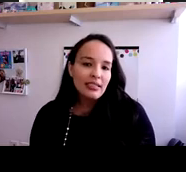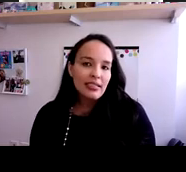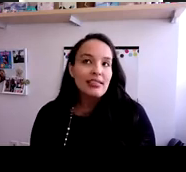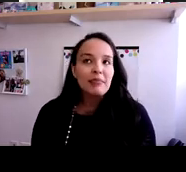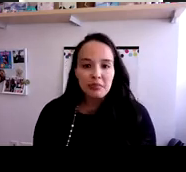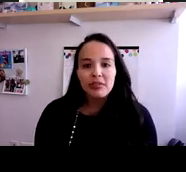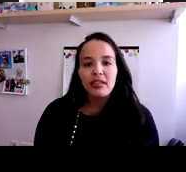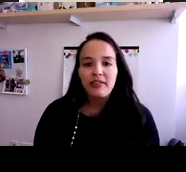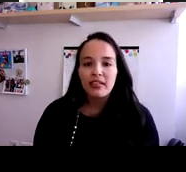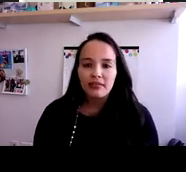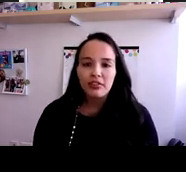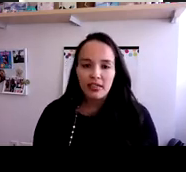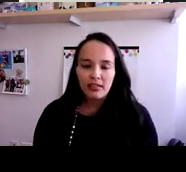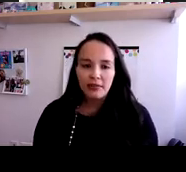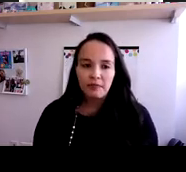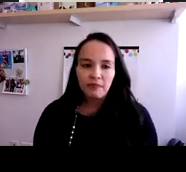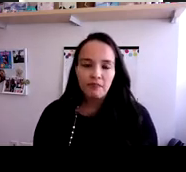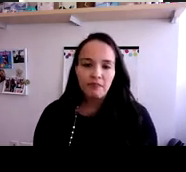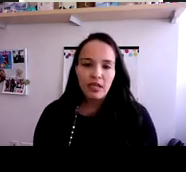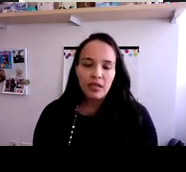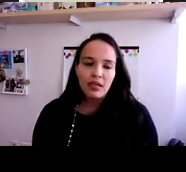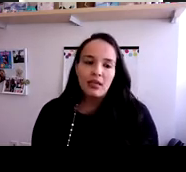particularly susceptible to the effects of stress.